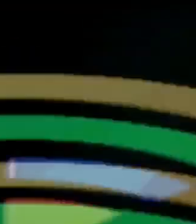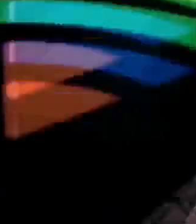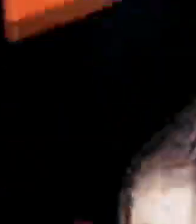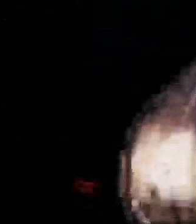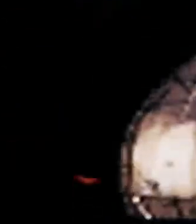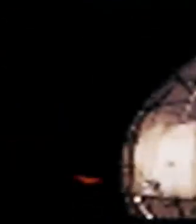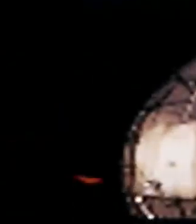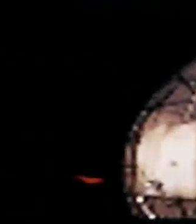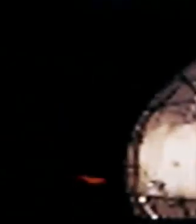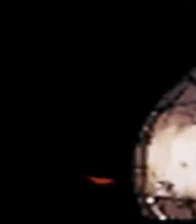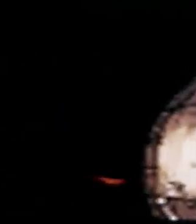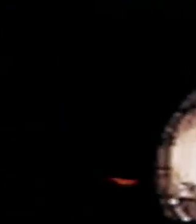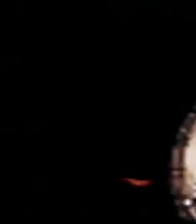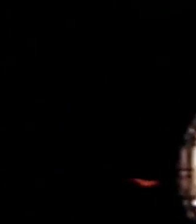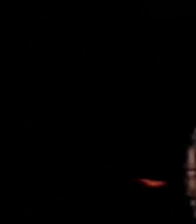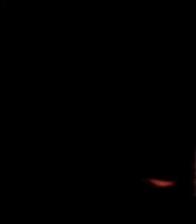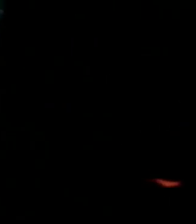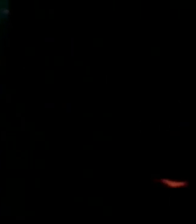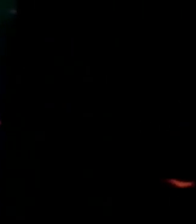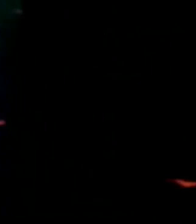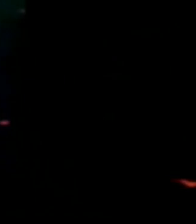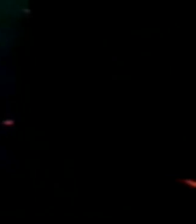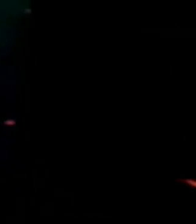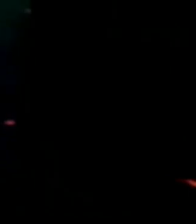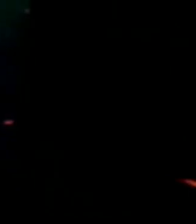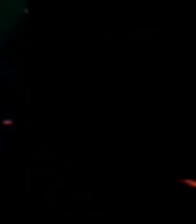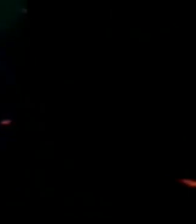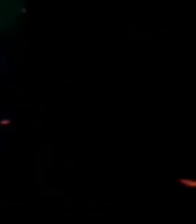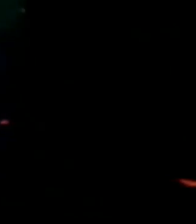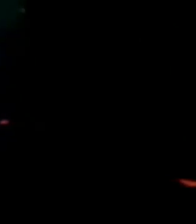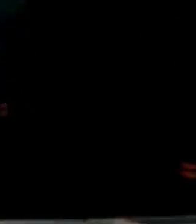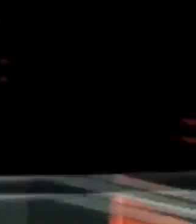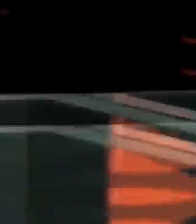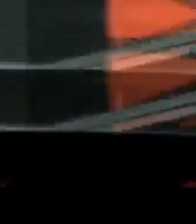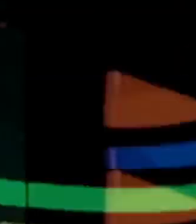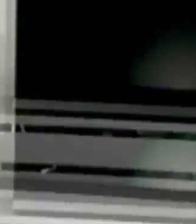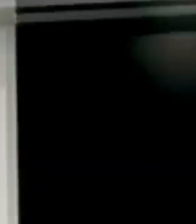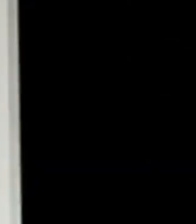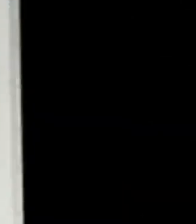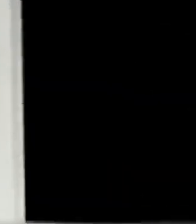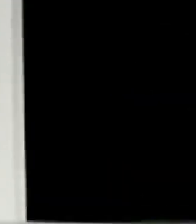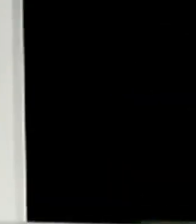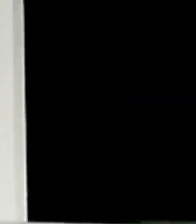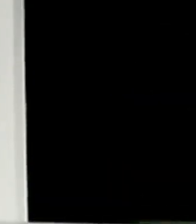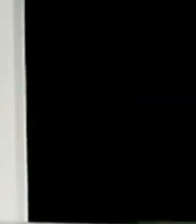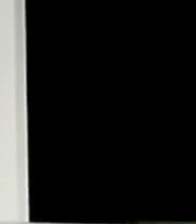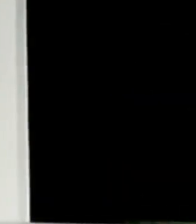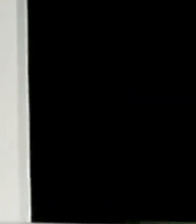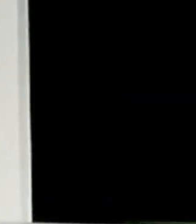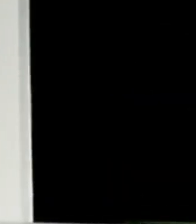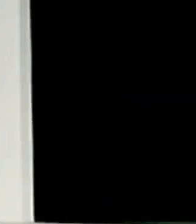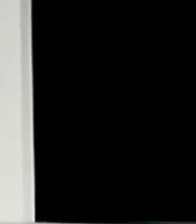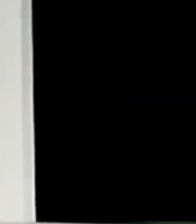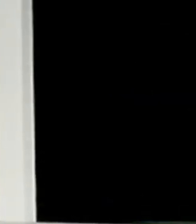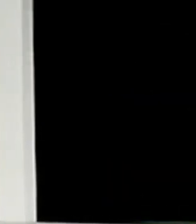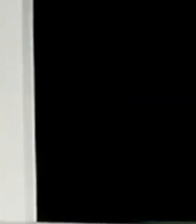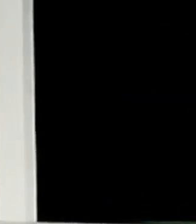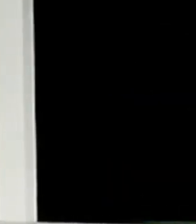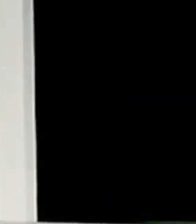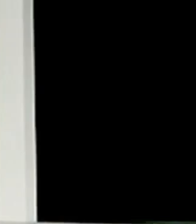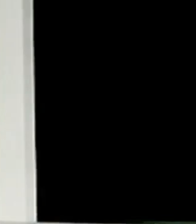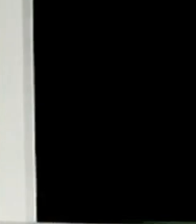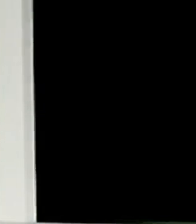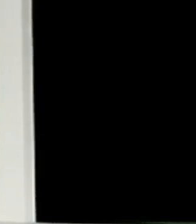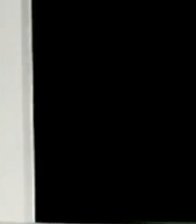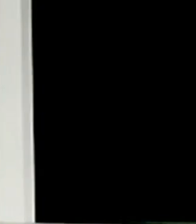nehora en rechtstreeks verrigtinge vanaf die parlement in jou taal uitsaai. Indaba ze-SABC ilizwi lakho